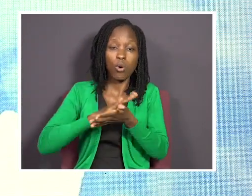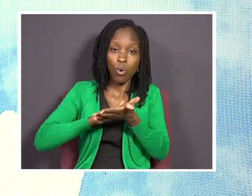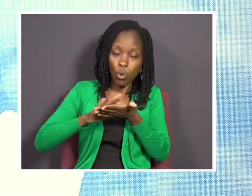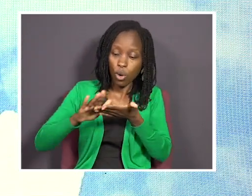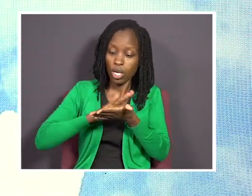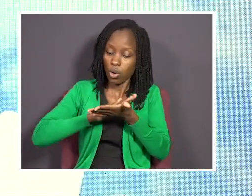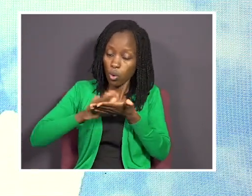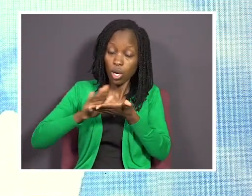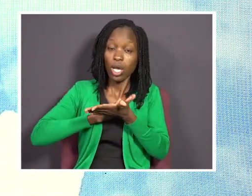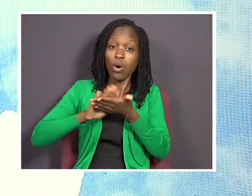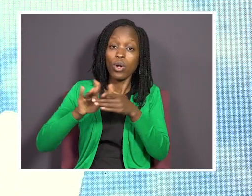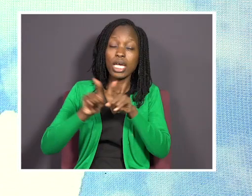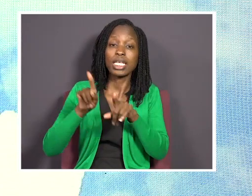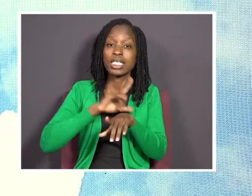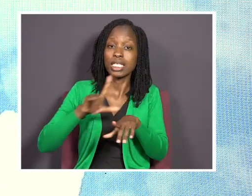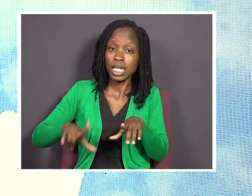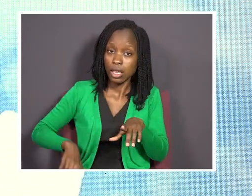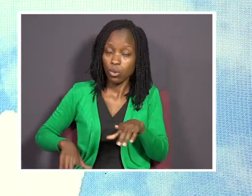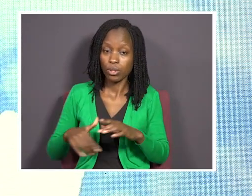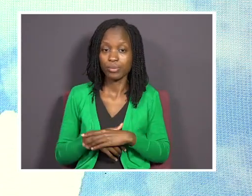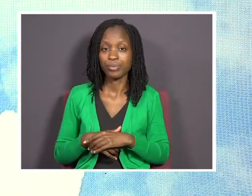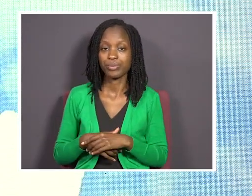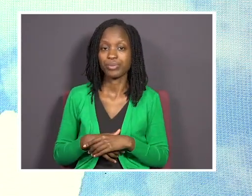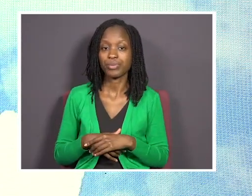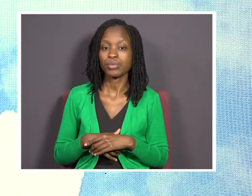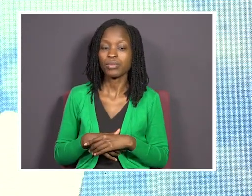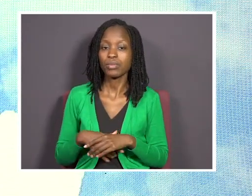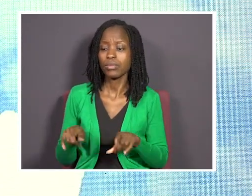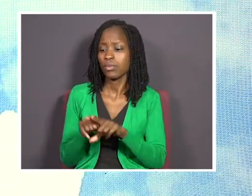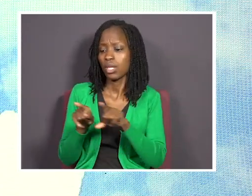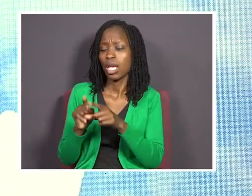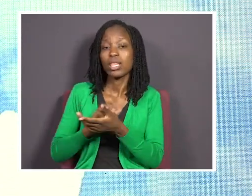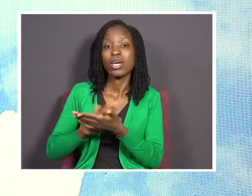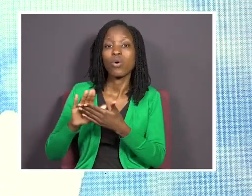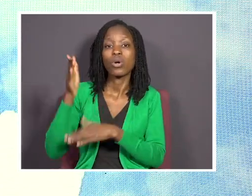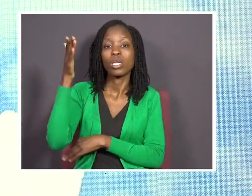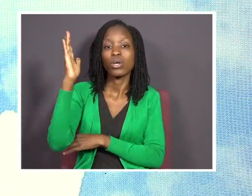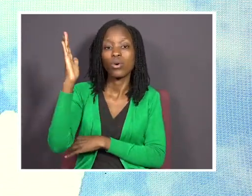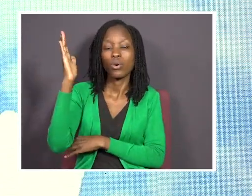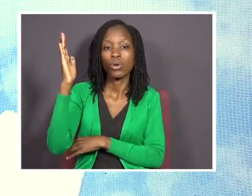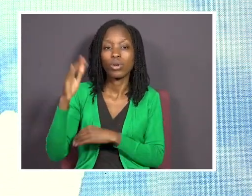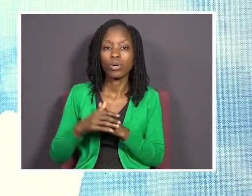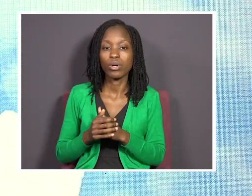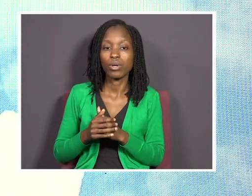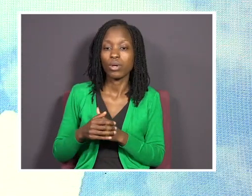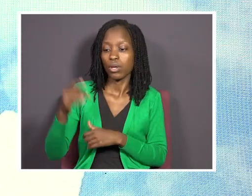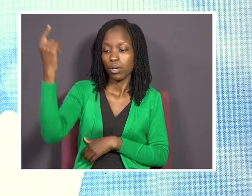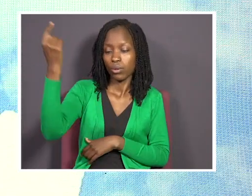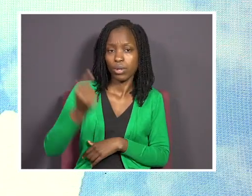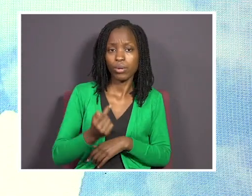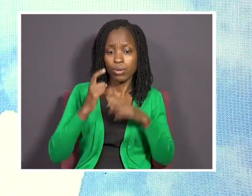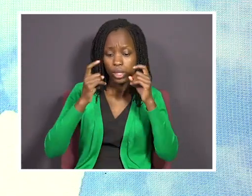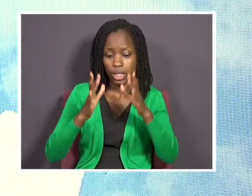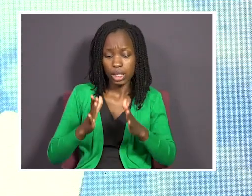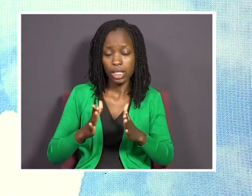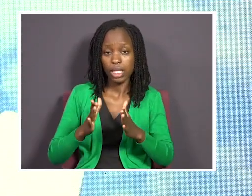holy is the Lord. And yet, this holy God reaches out to sinful man to